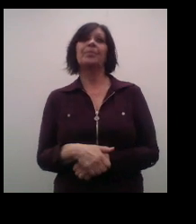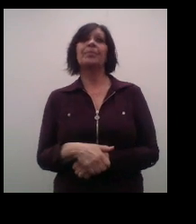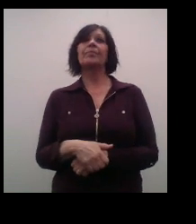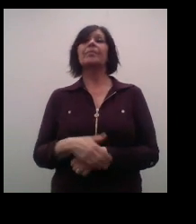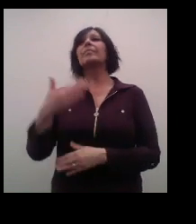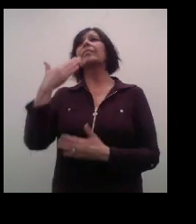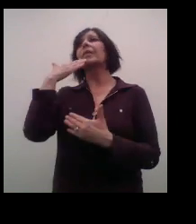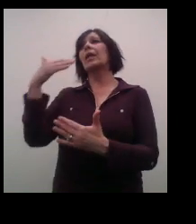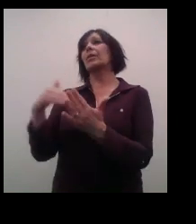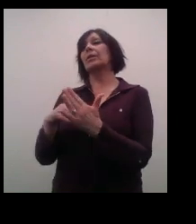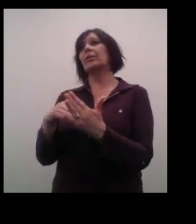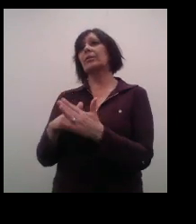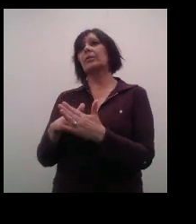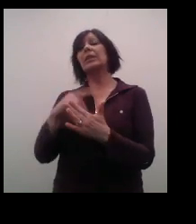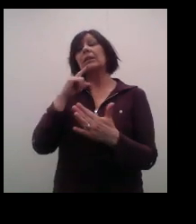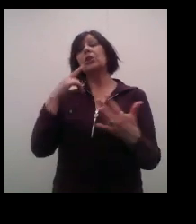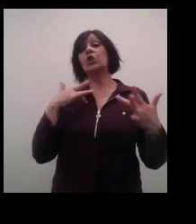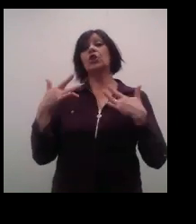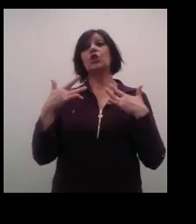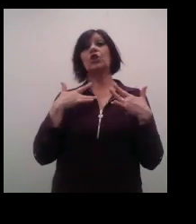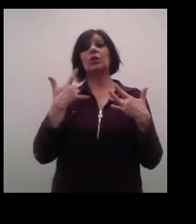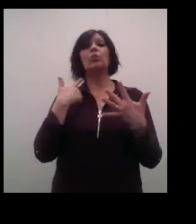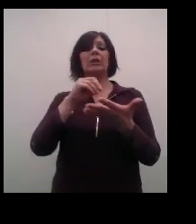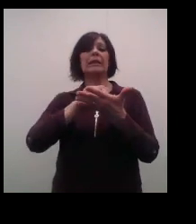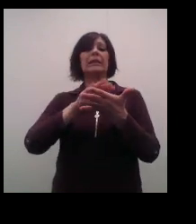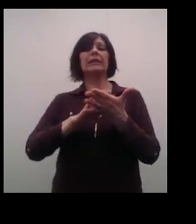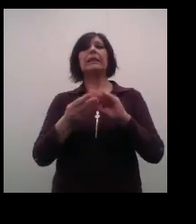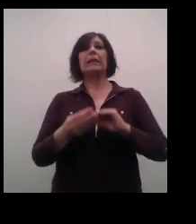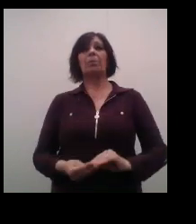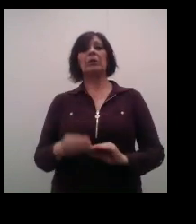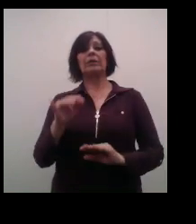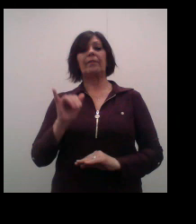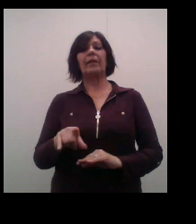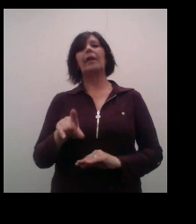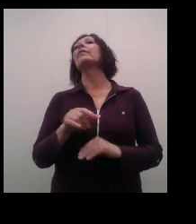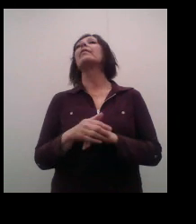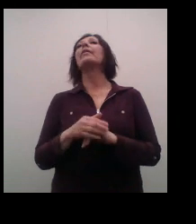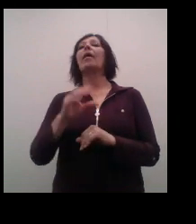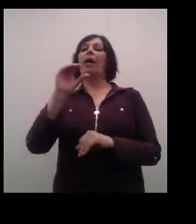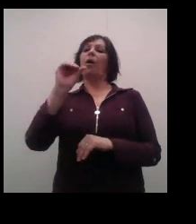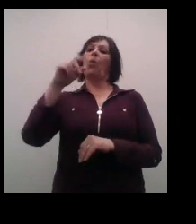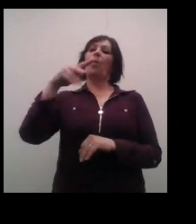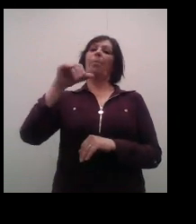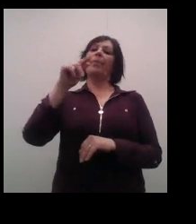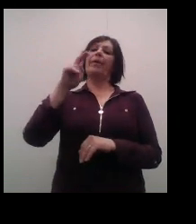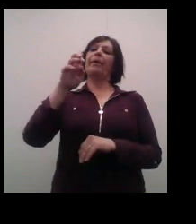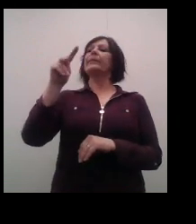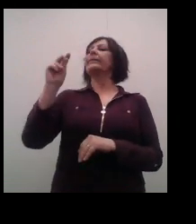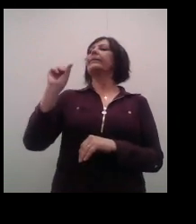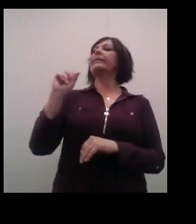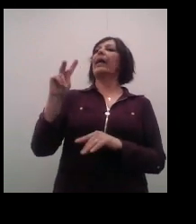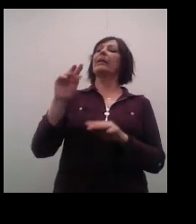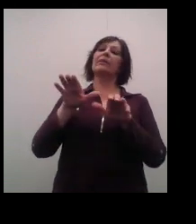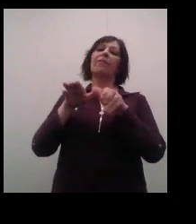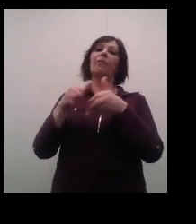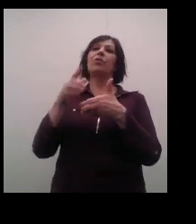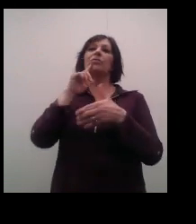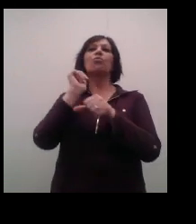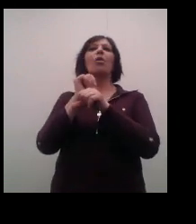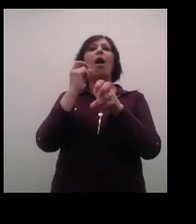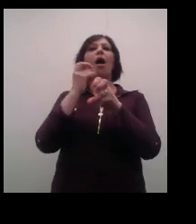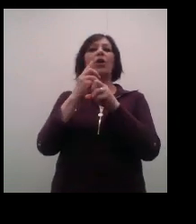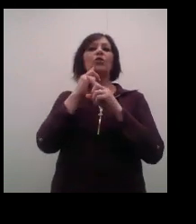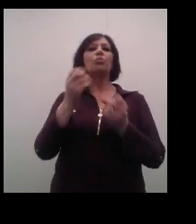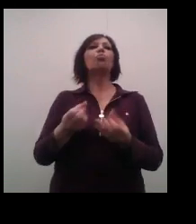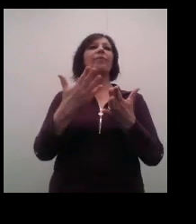you, doctor. It is a concern, and we're keeping track of that. And our opiate task force is working very hard to provide Narcan where